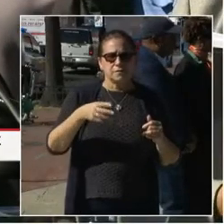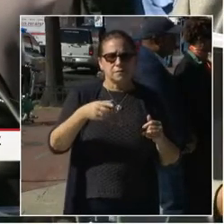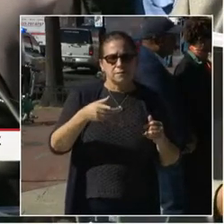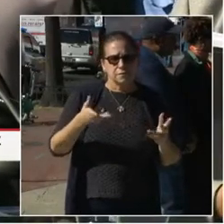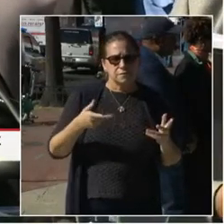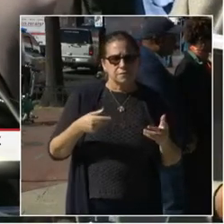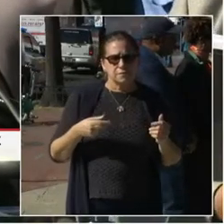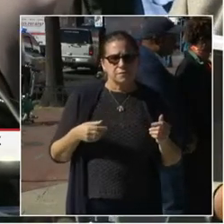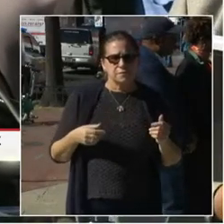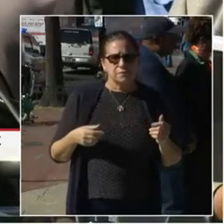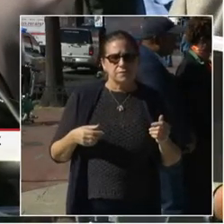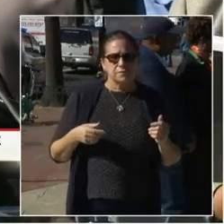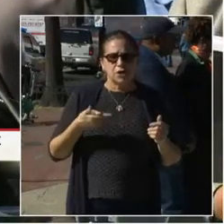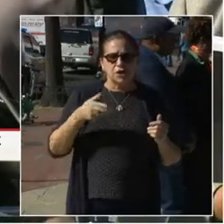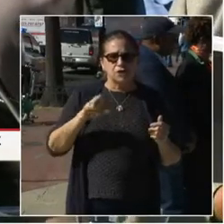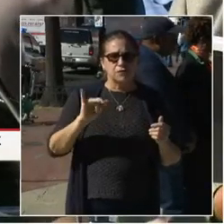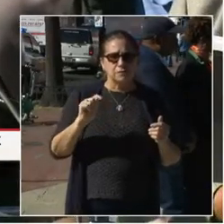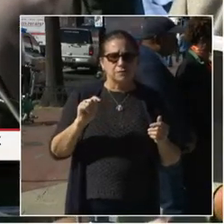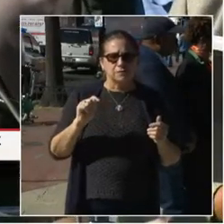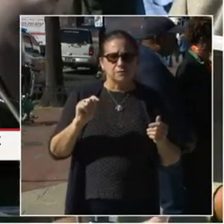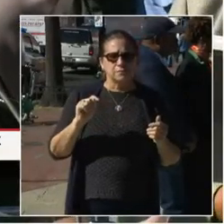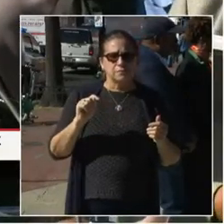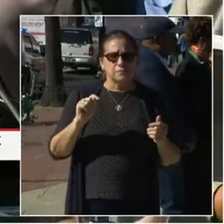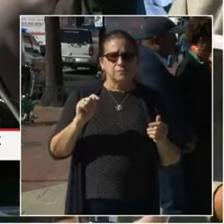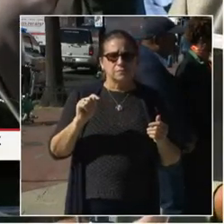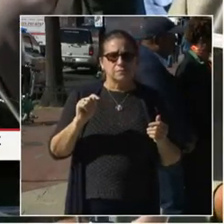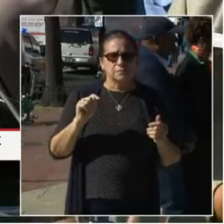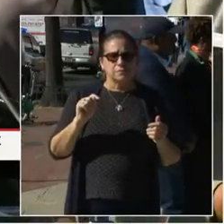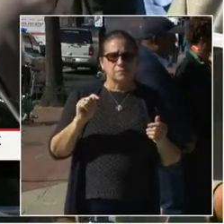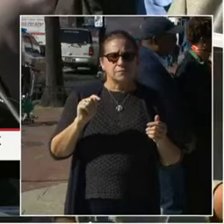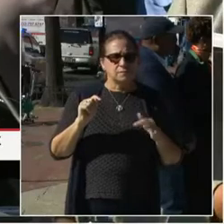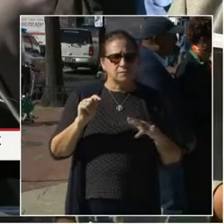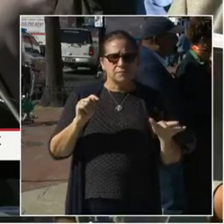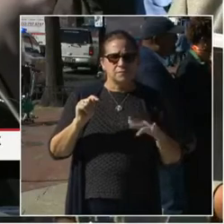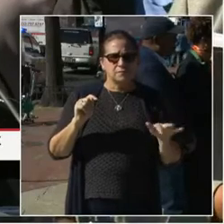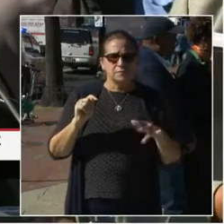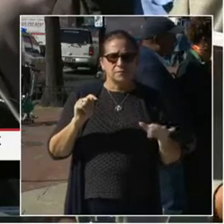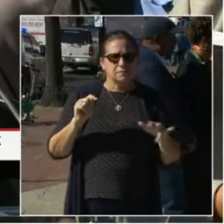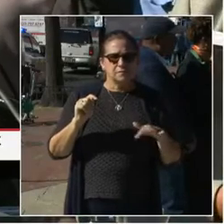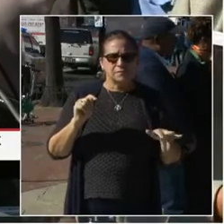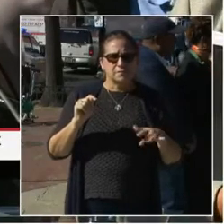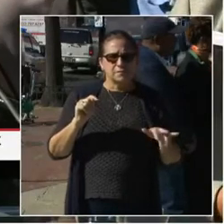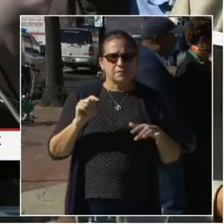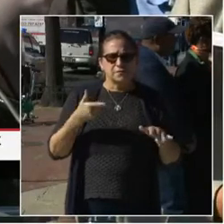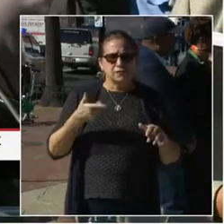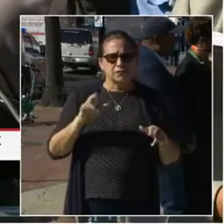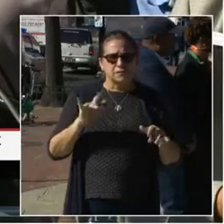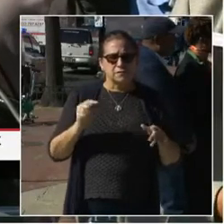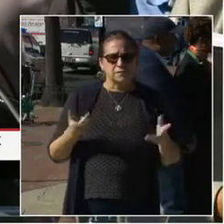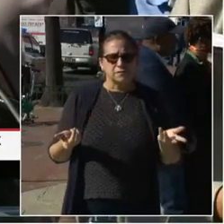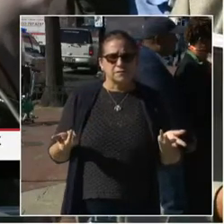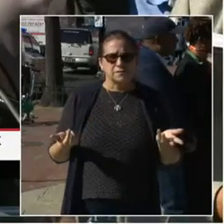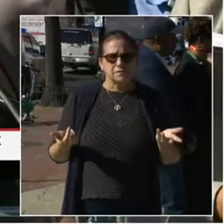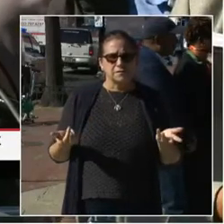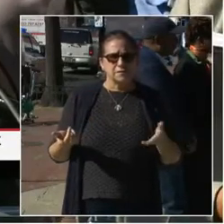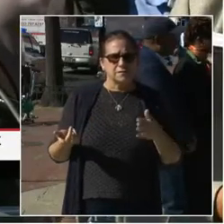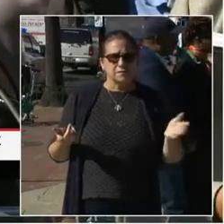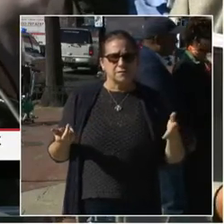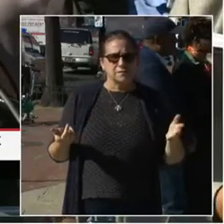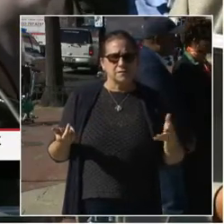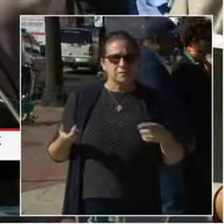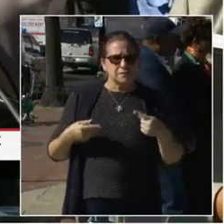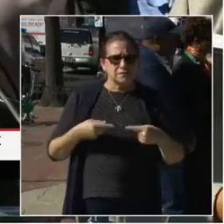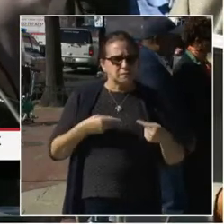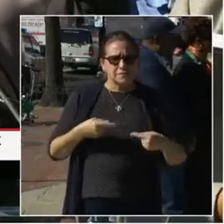goes into having a restaurant come to fruition. And there have been